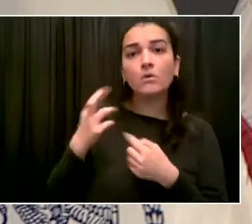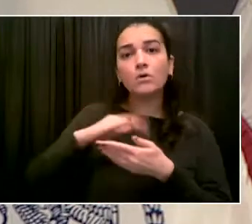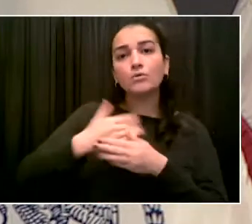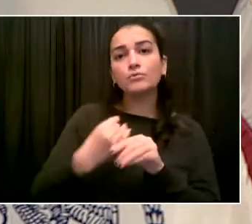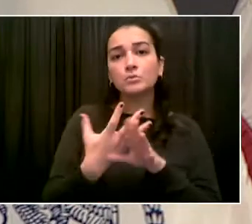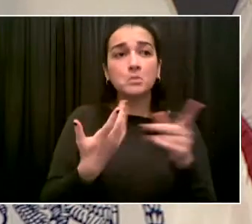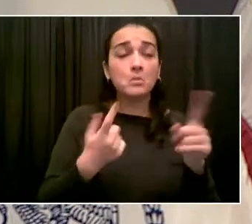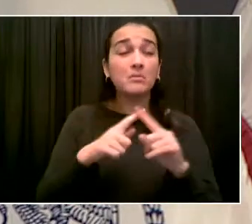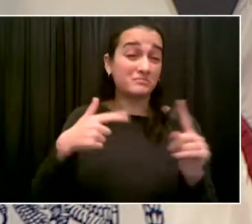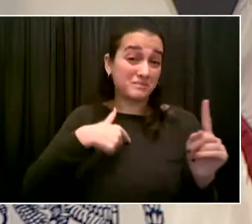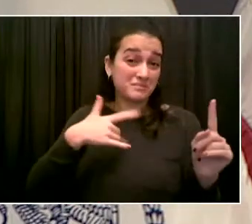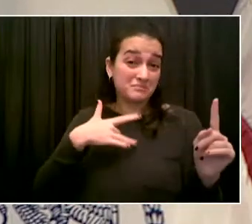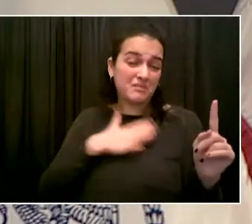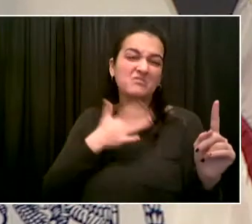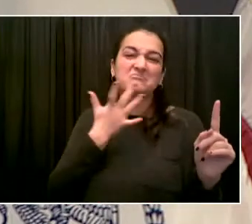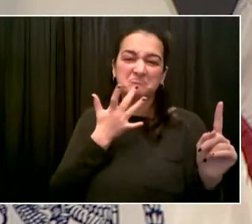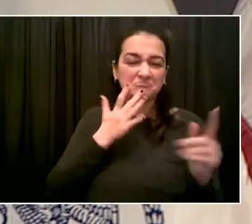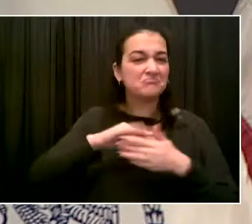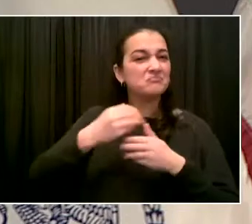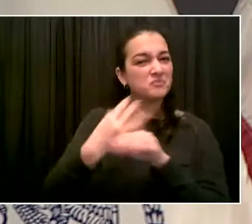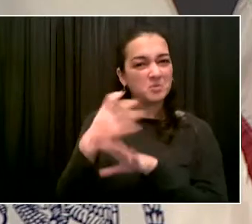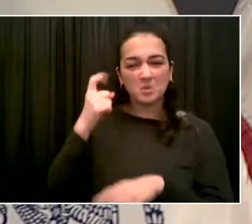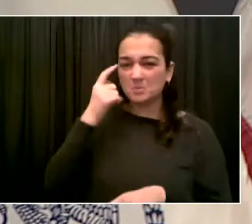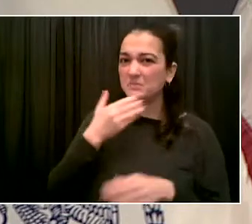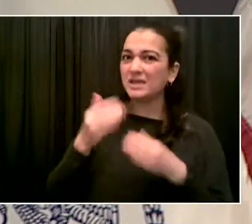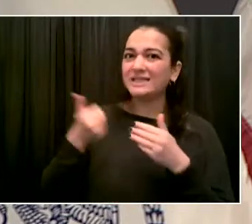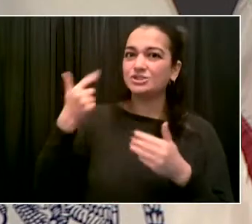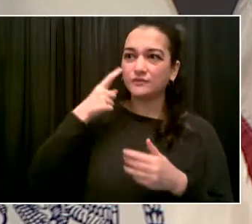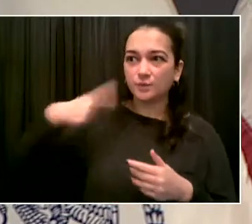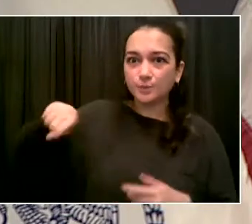Our next question goes to Ari from New York 1.